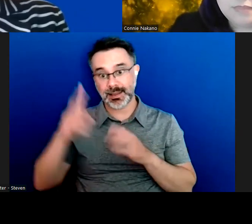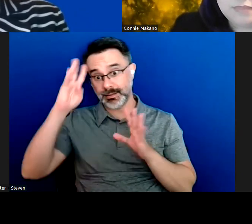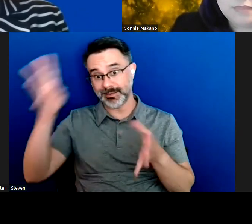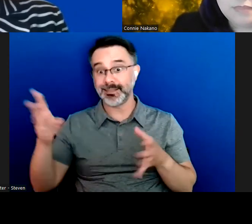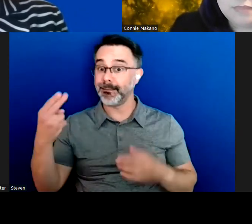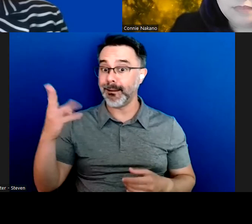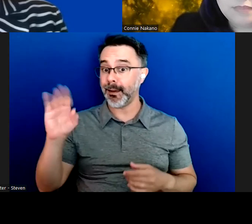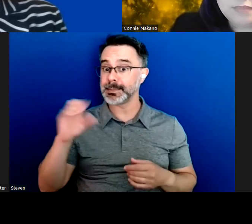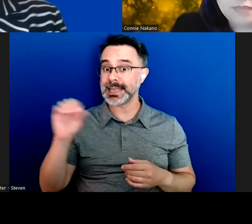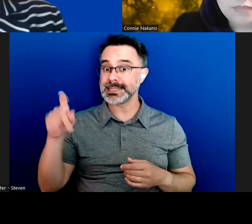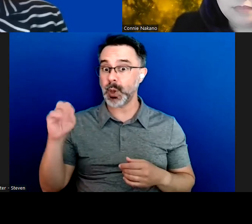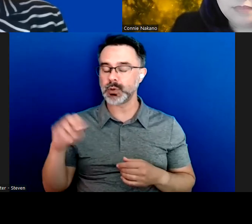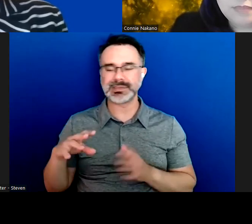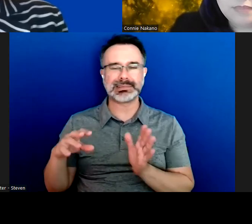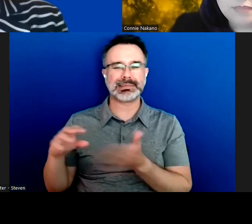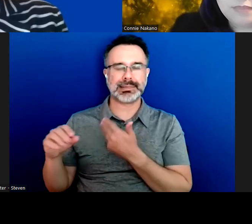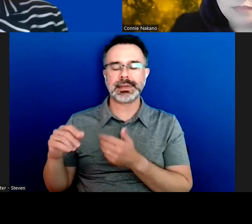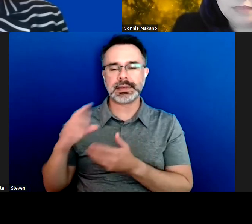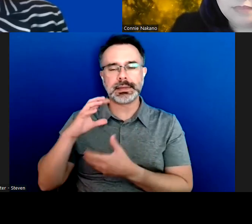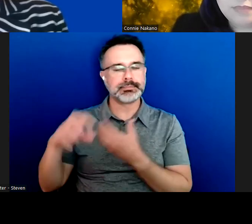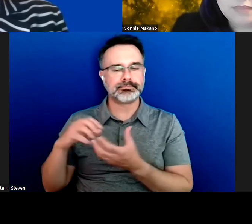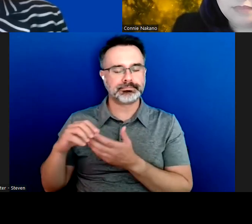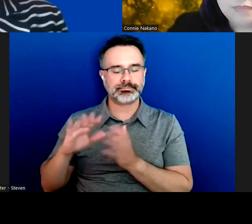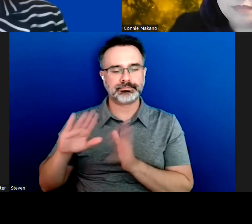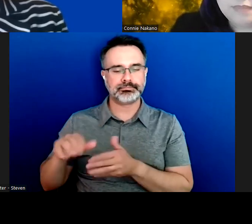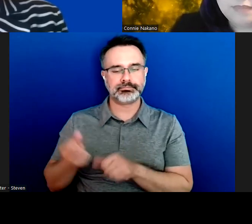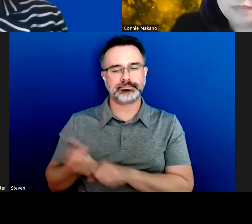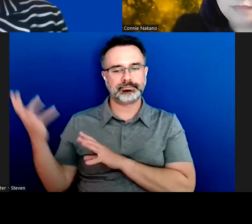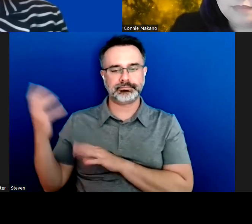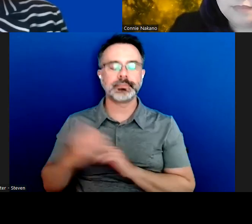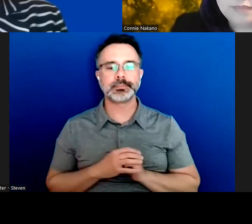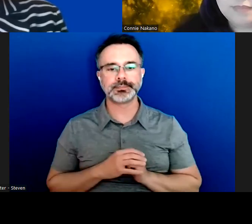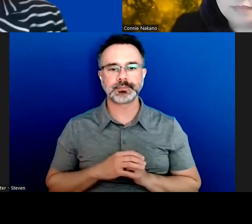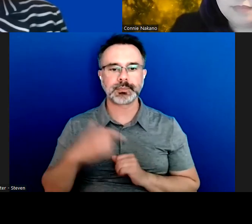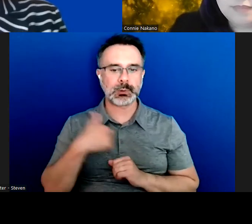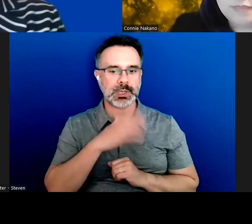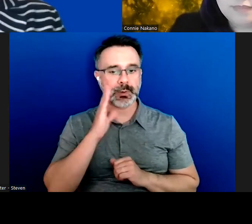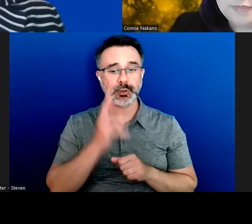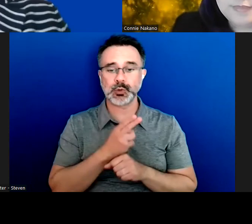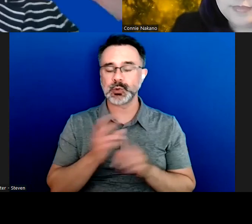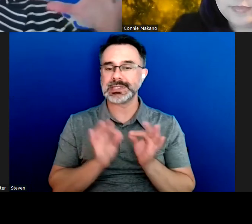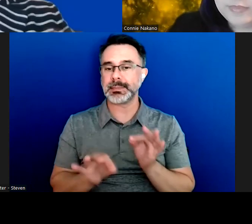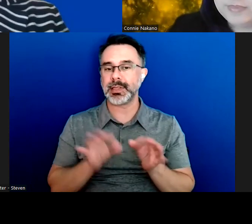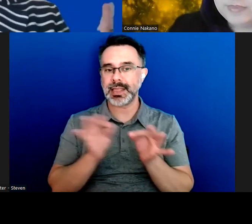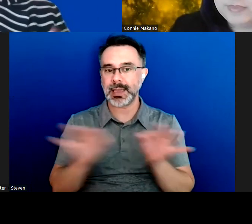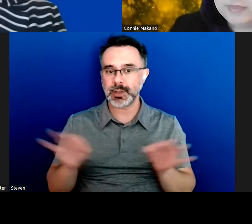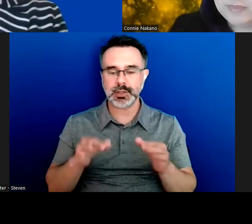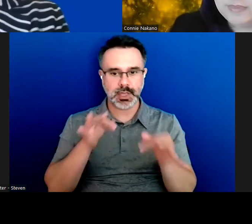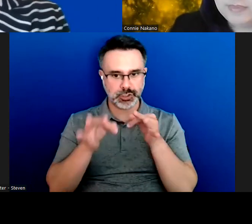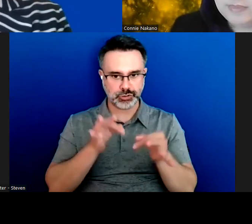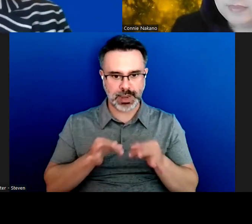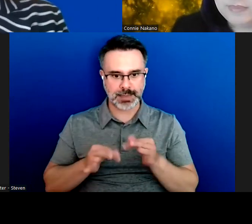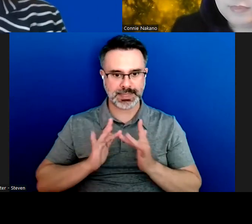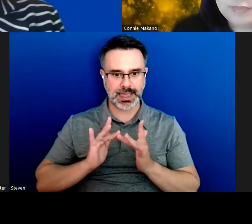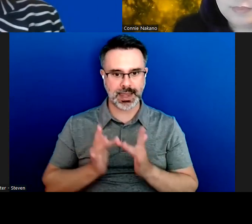Aging will continue to use. We will try to use very simple language that describes the